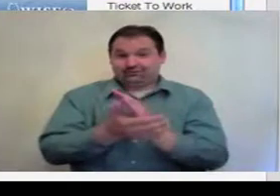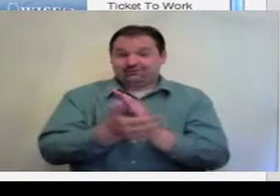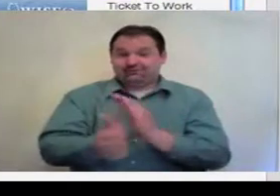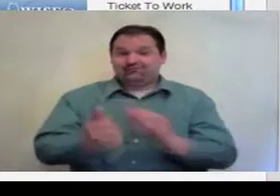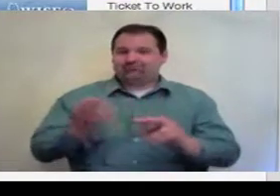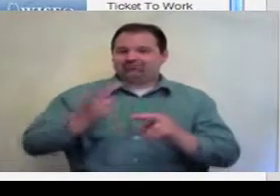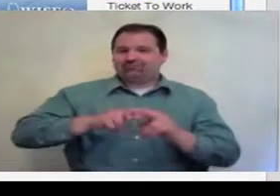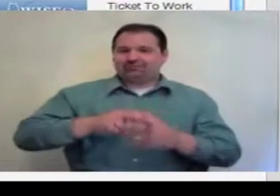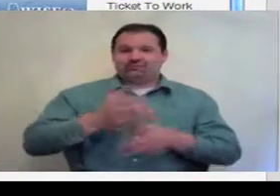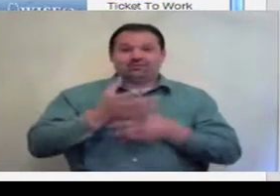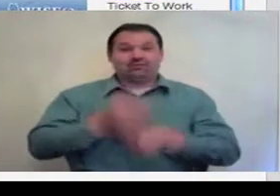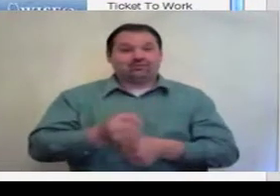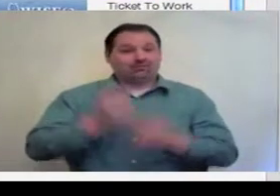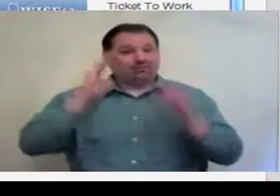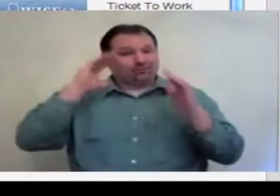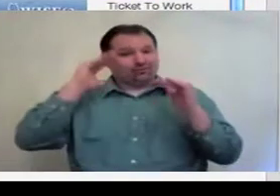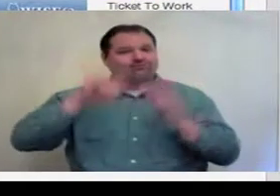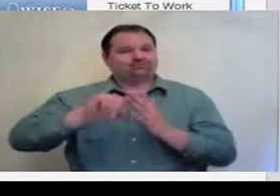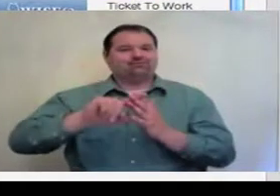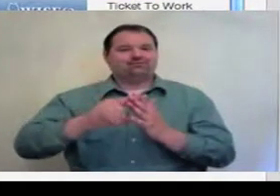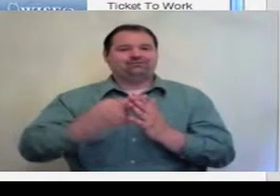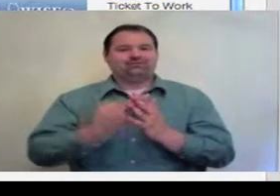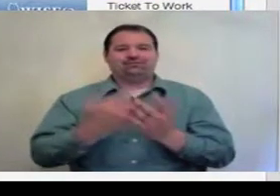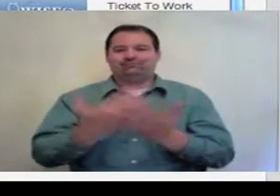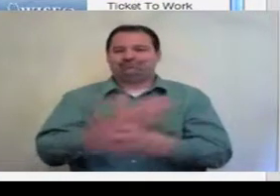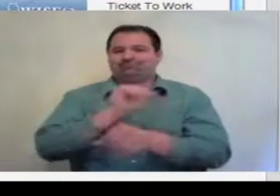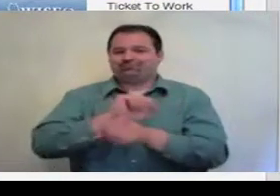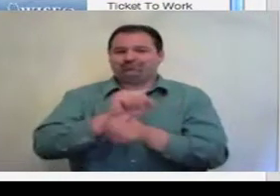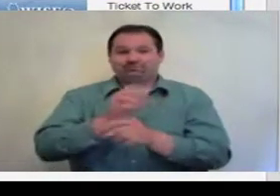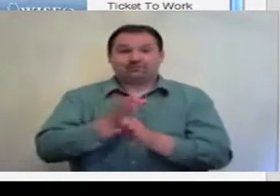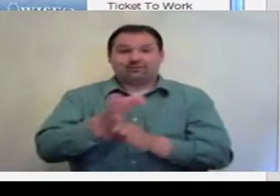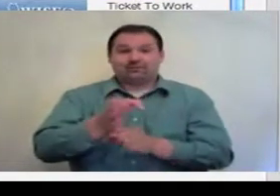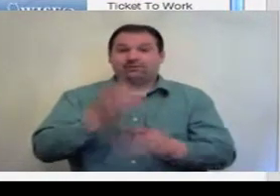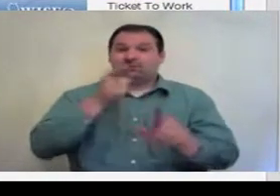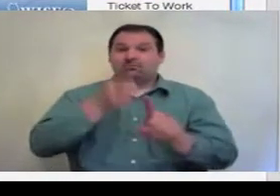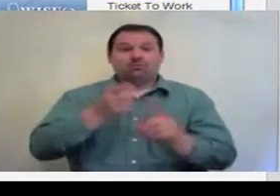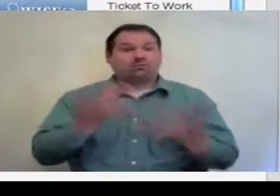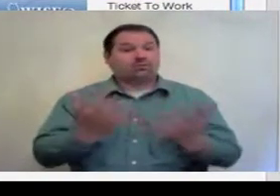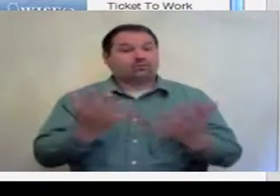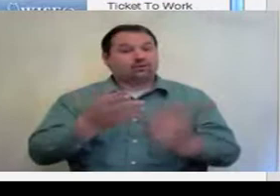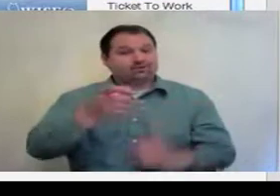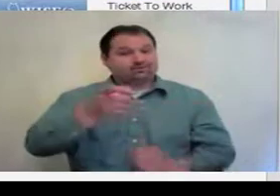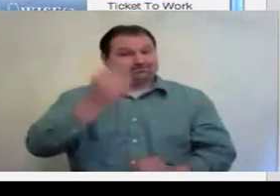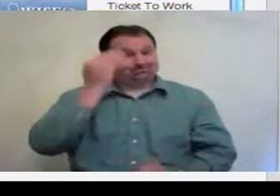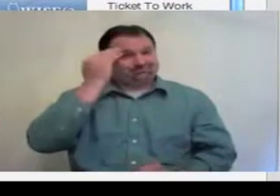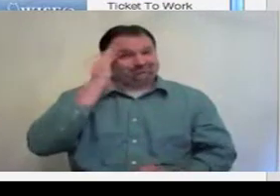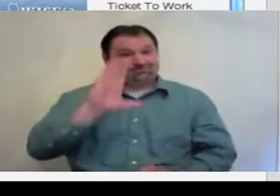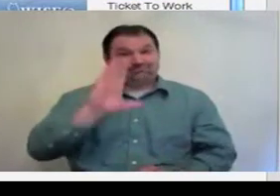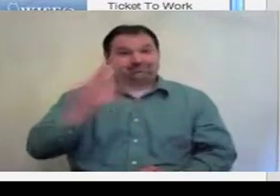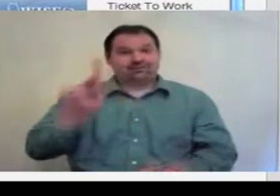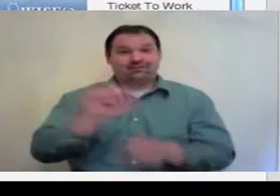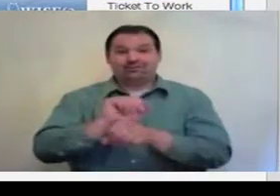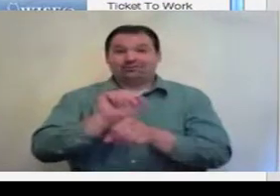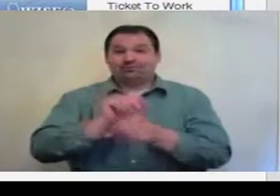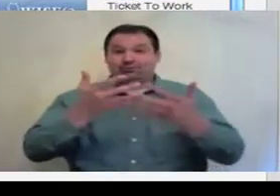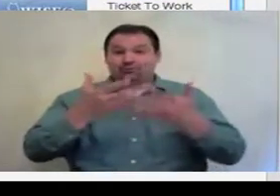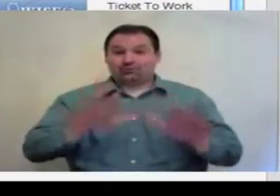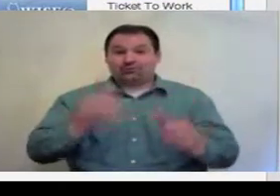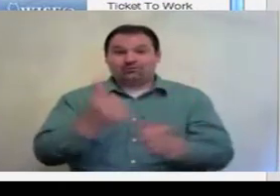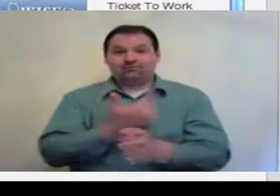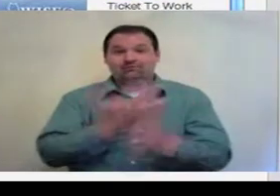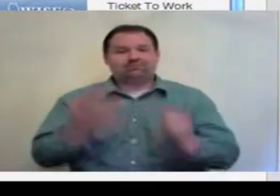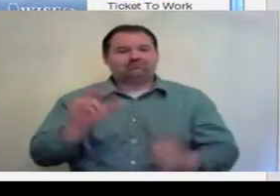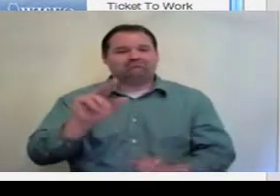skills, gain confidence, and to hopefully start a new career. The point is that you know going back to work, you're not just going to lose